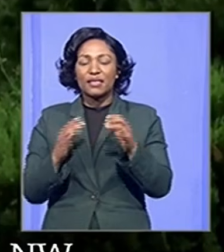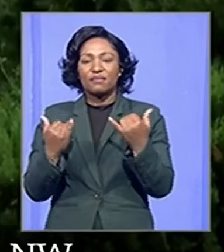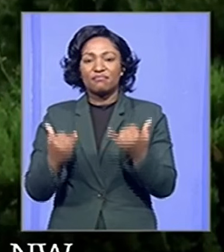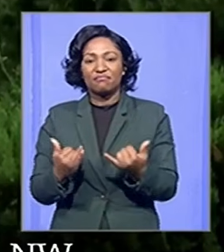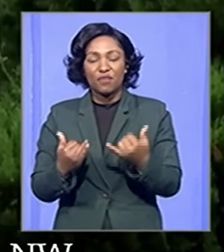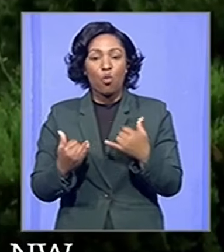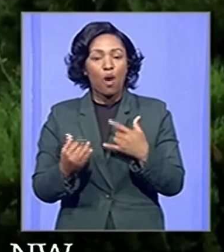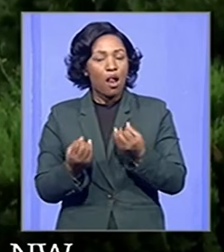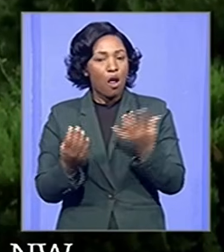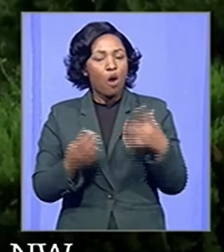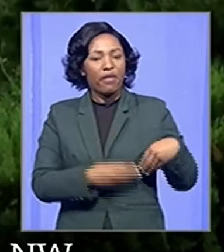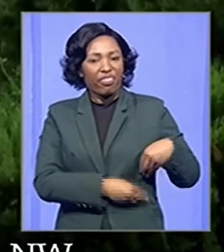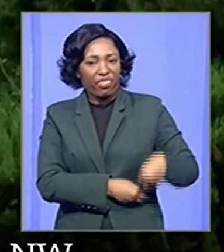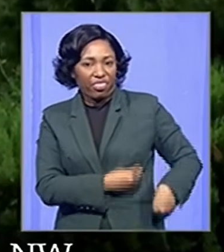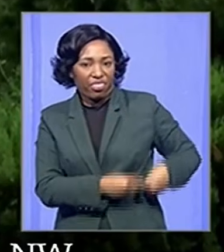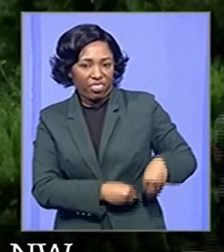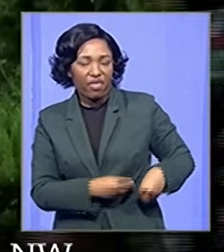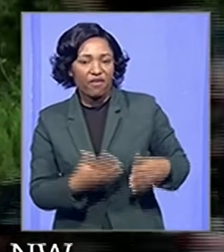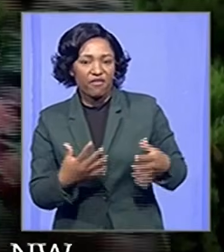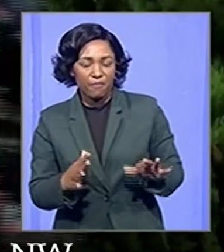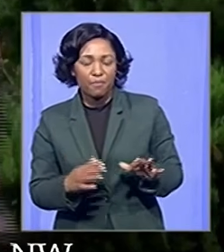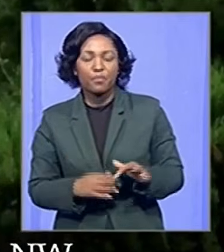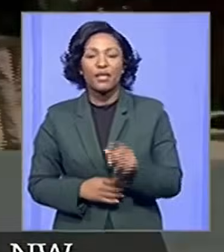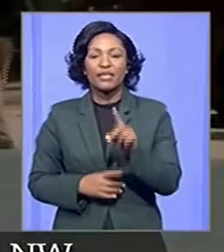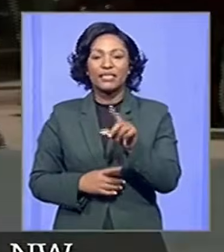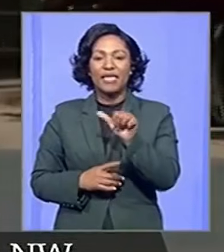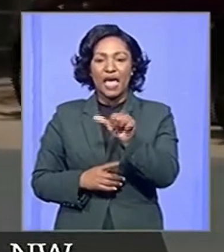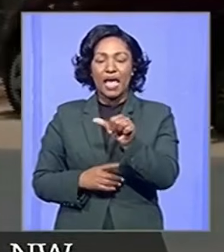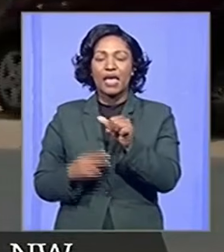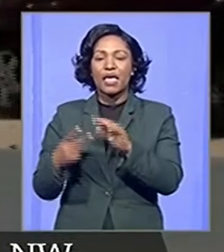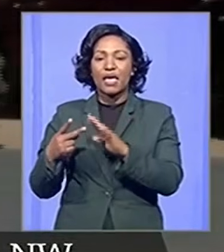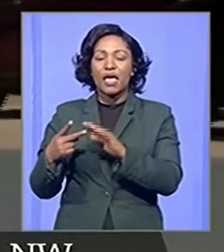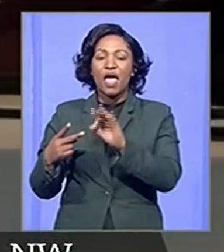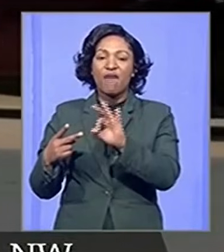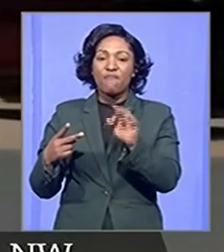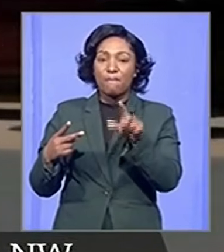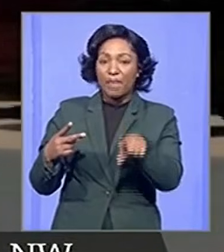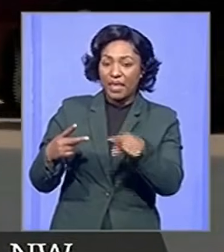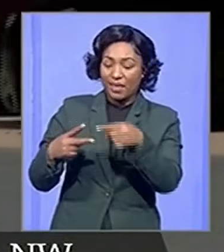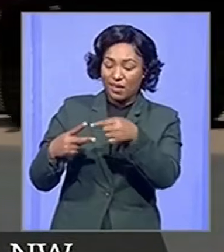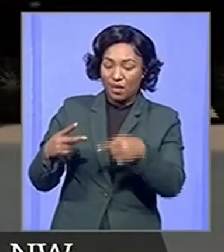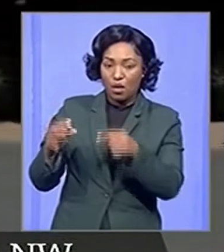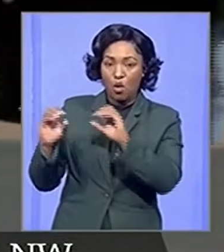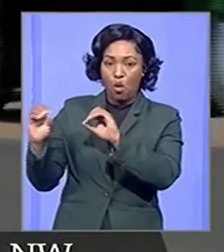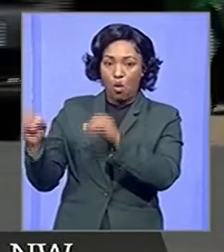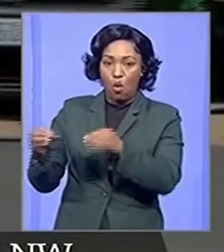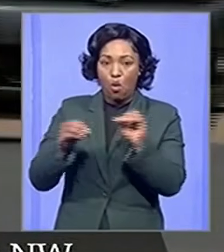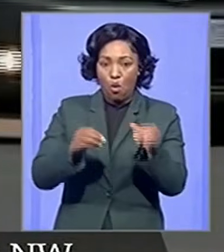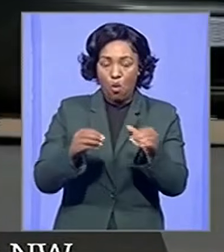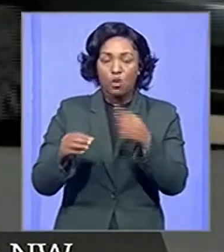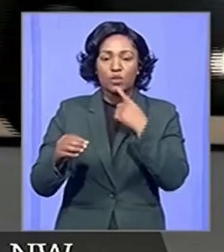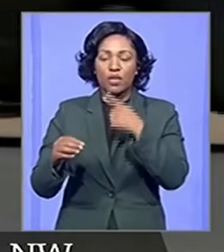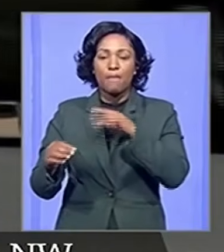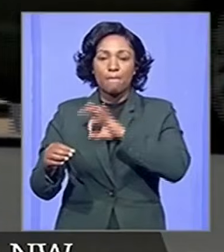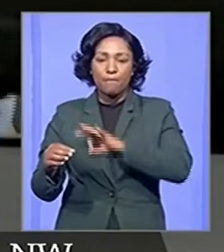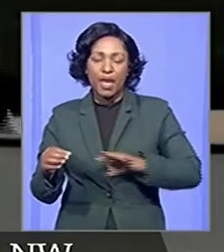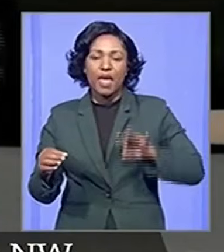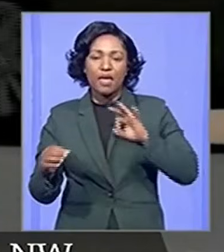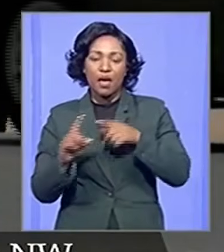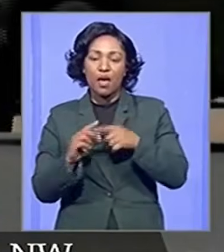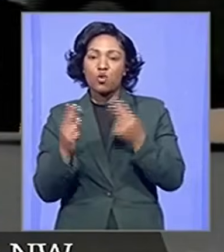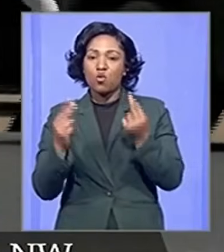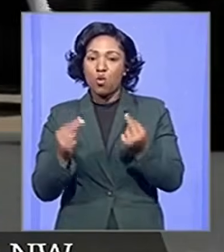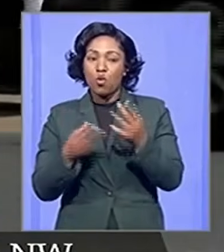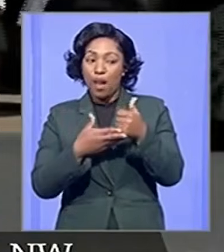magatwe a bonweenwee. DA mo khanseleng ga mmogo le Freedom Front Plus tsa re di tlile go netefatsa fa meyara yo mošwa a re bolela